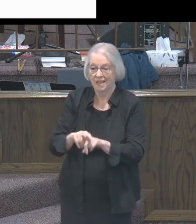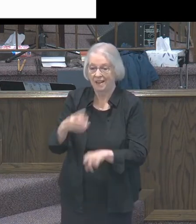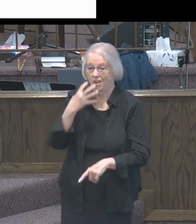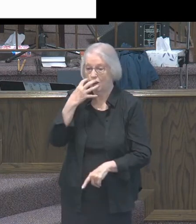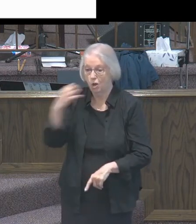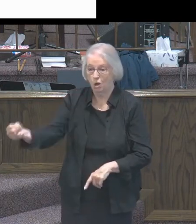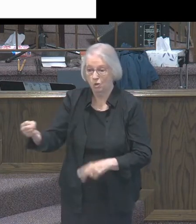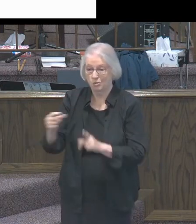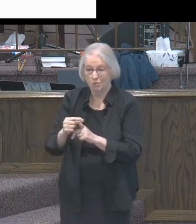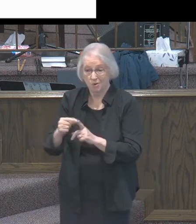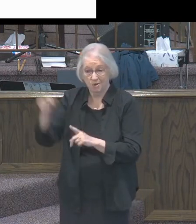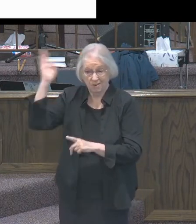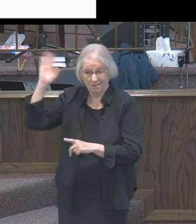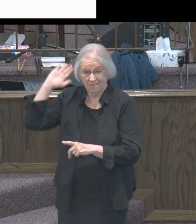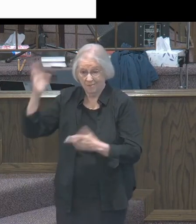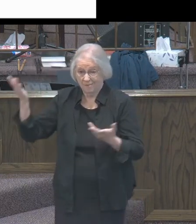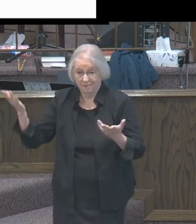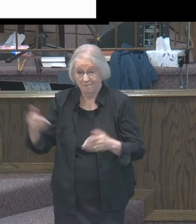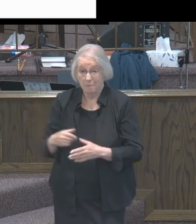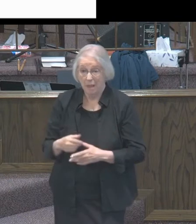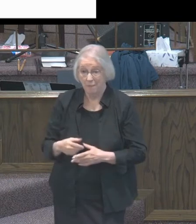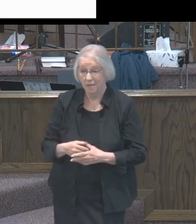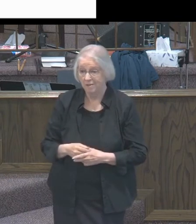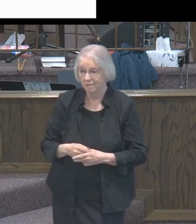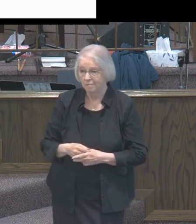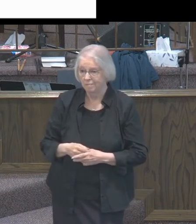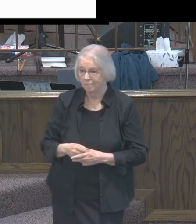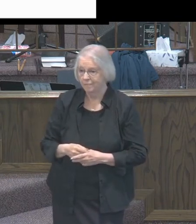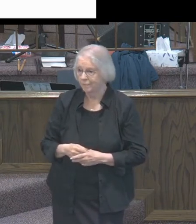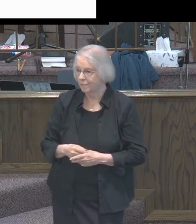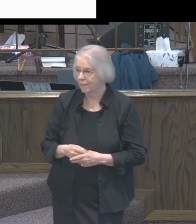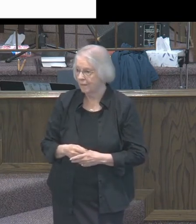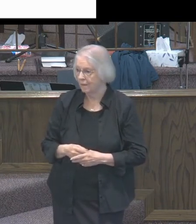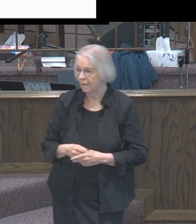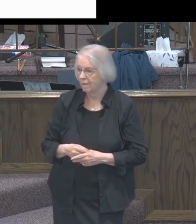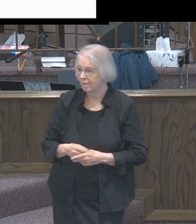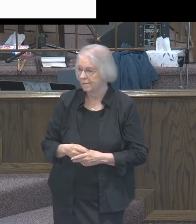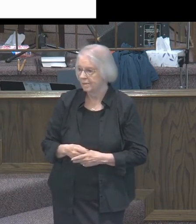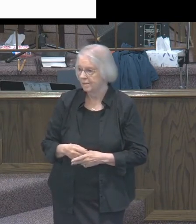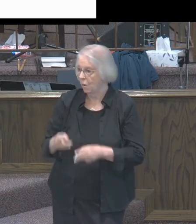But then he goes on and he says, and whoever says to his brother, you fool,